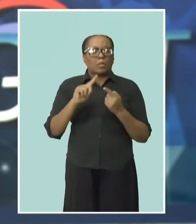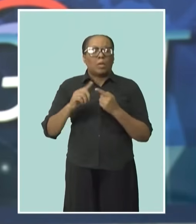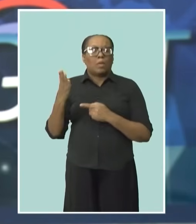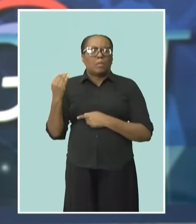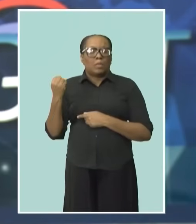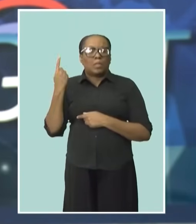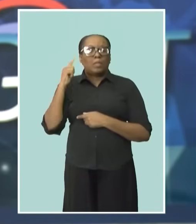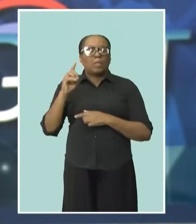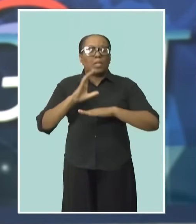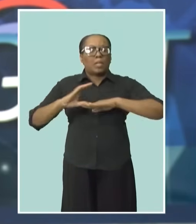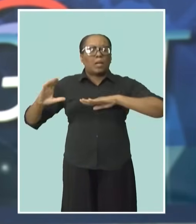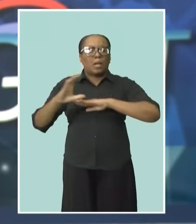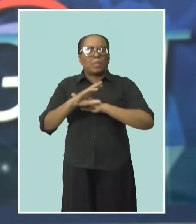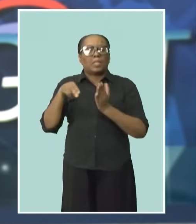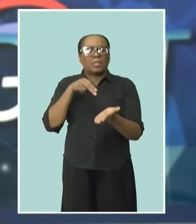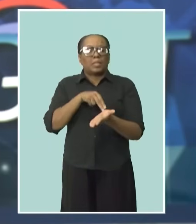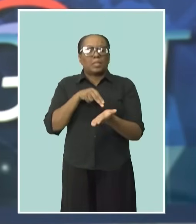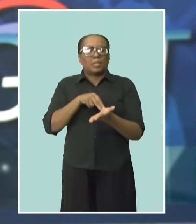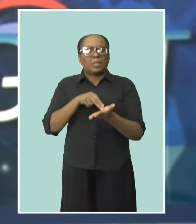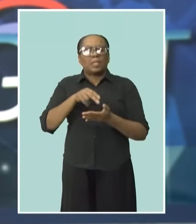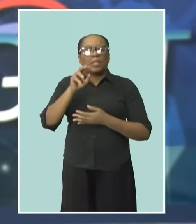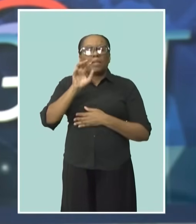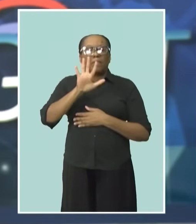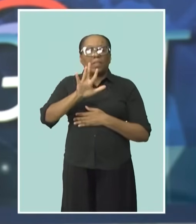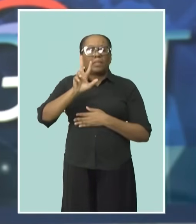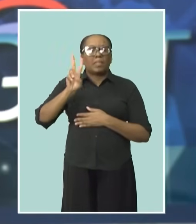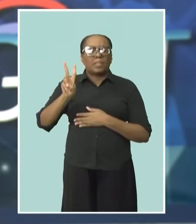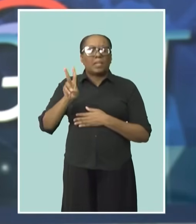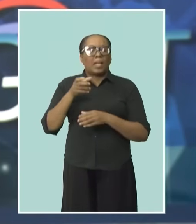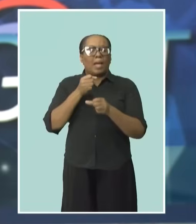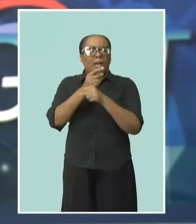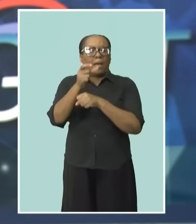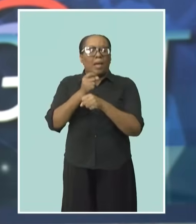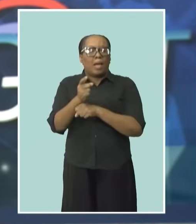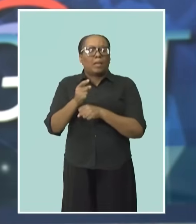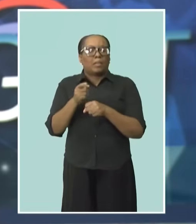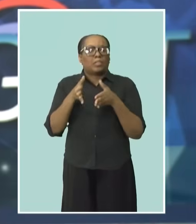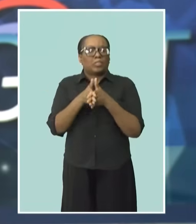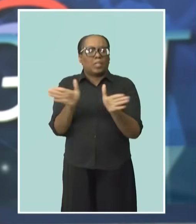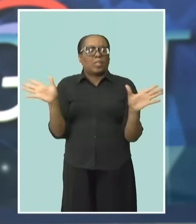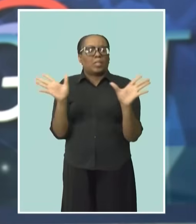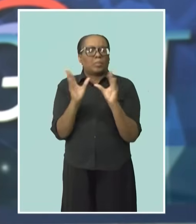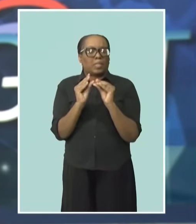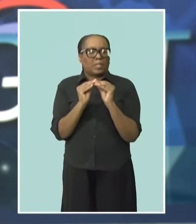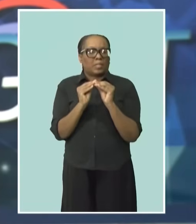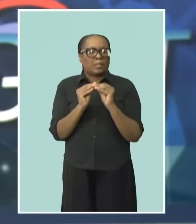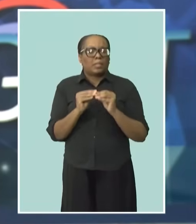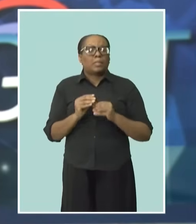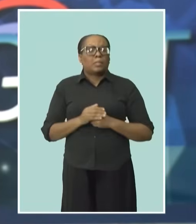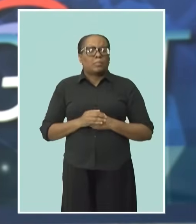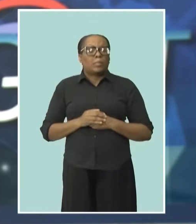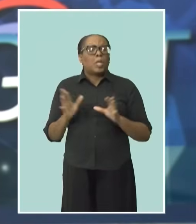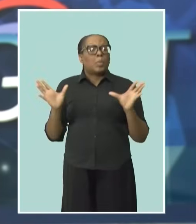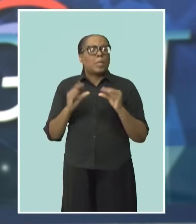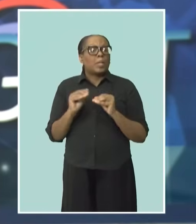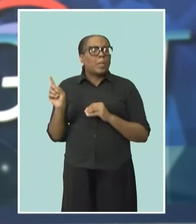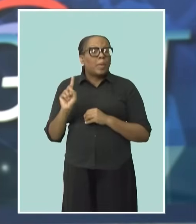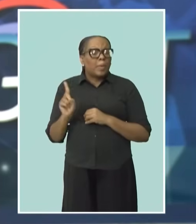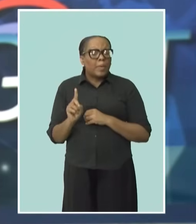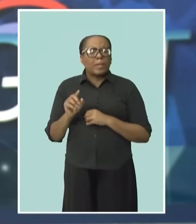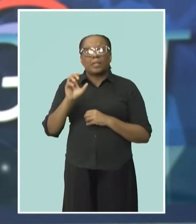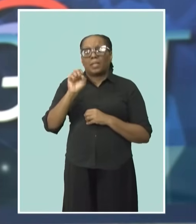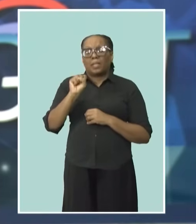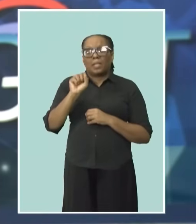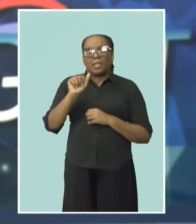body's 52nd annual general meeting, which will be held at the Savannah Hotel, Hastings, Christchurch. Anastasia Jordan,